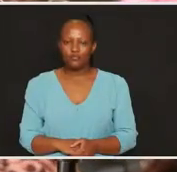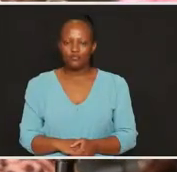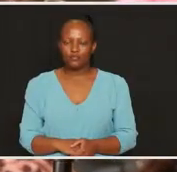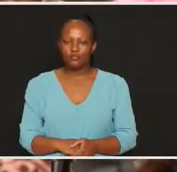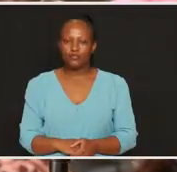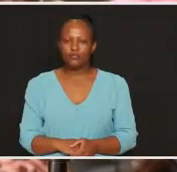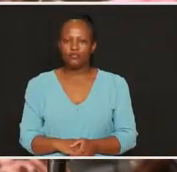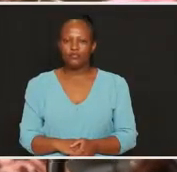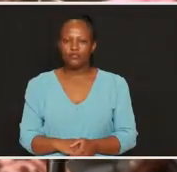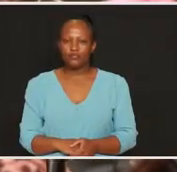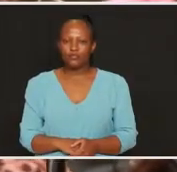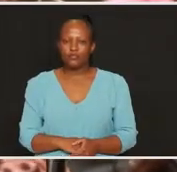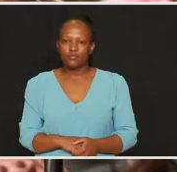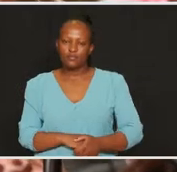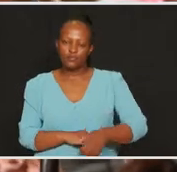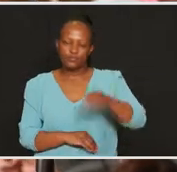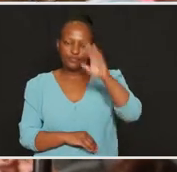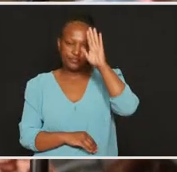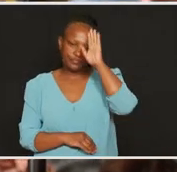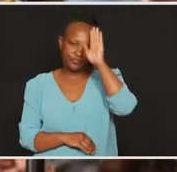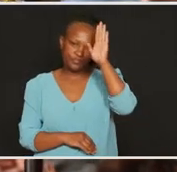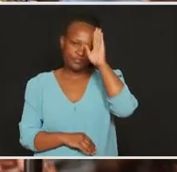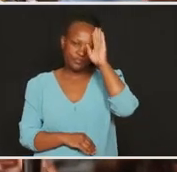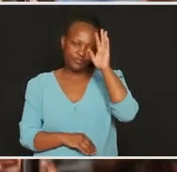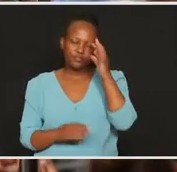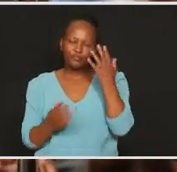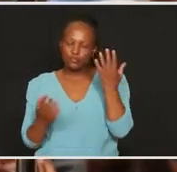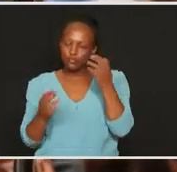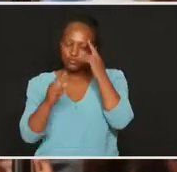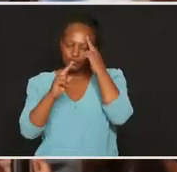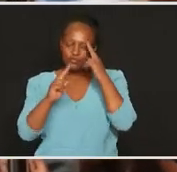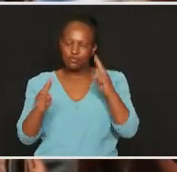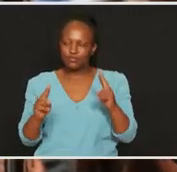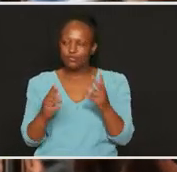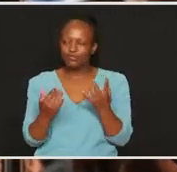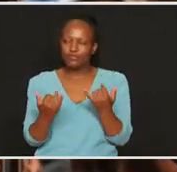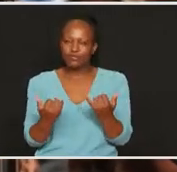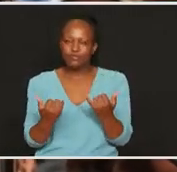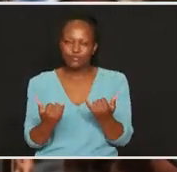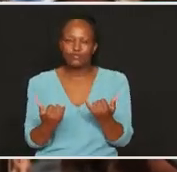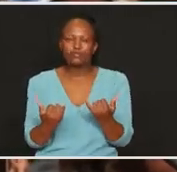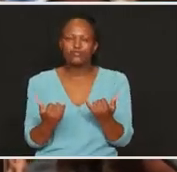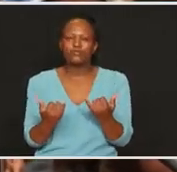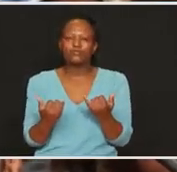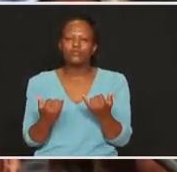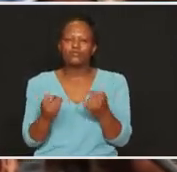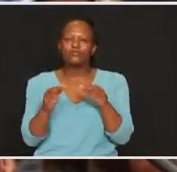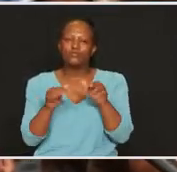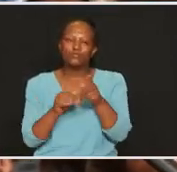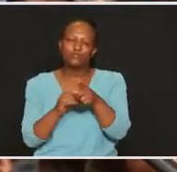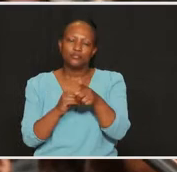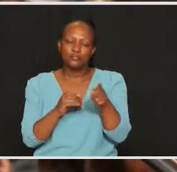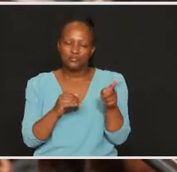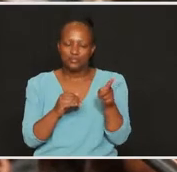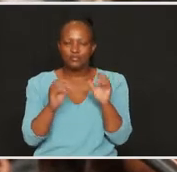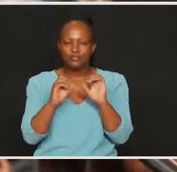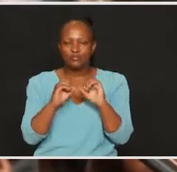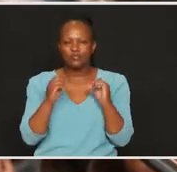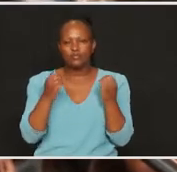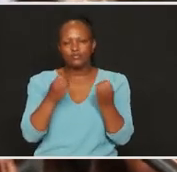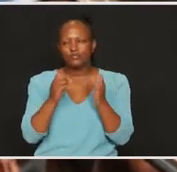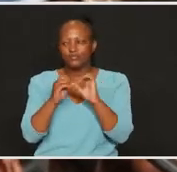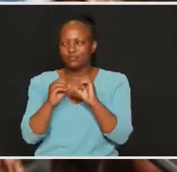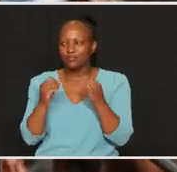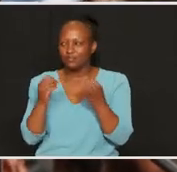creating their respective honorable members compatriot of the nation citizens and Civil Society